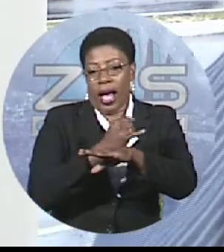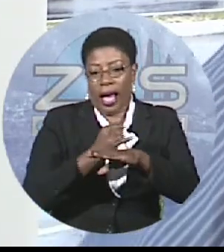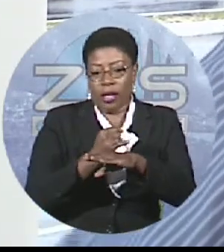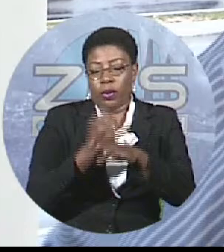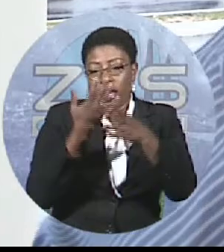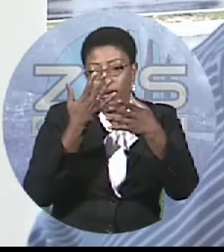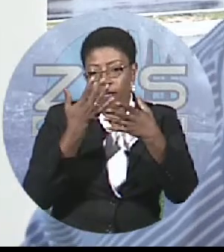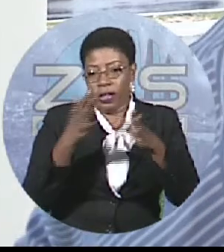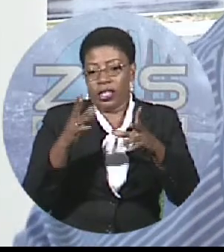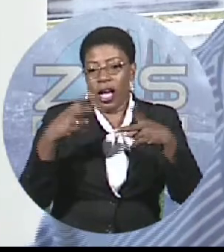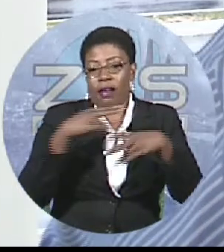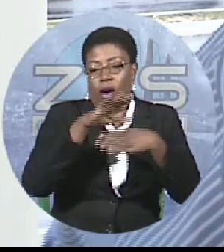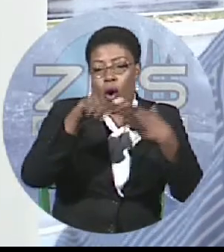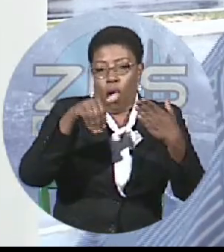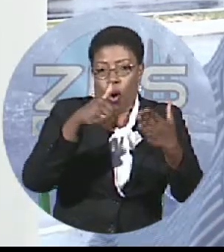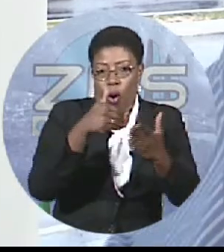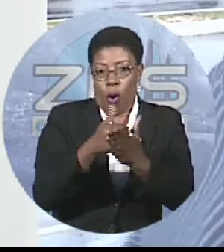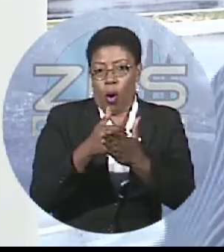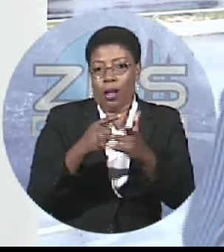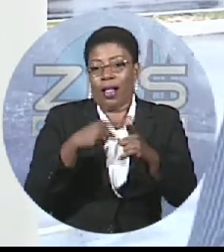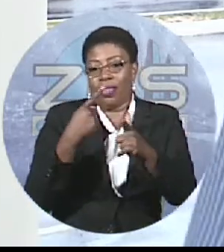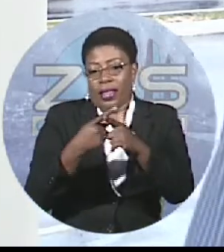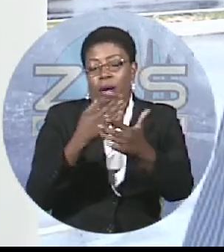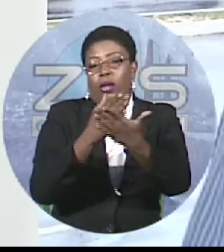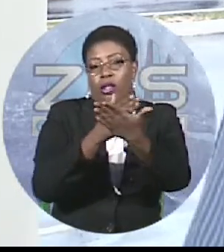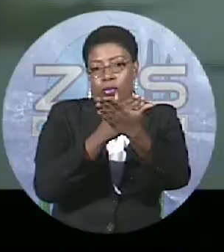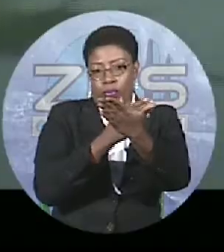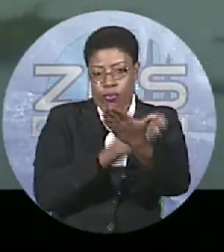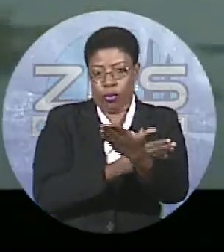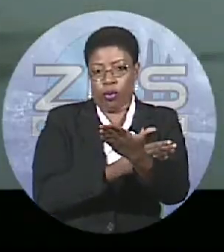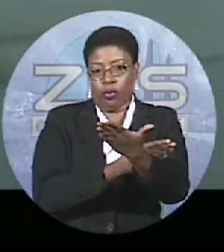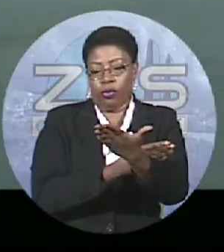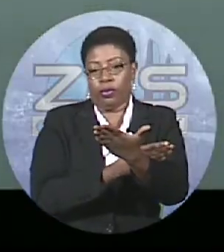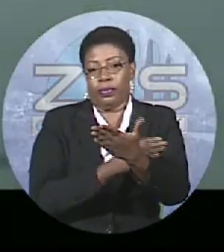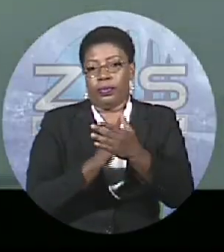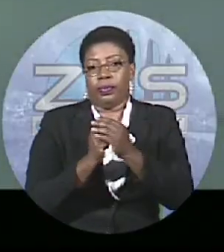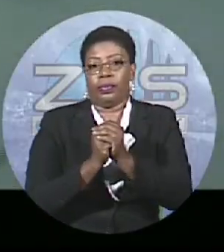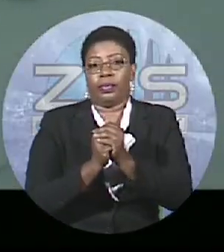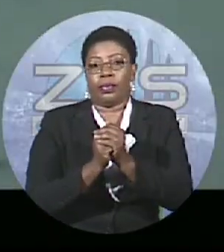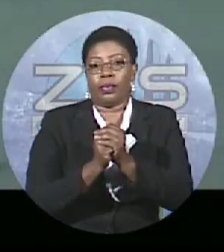complete network in place, that will certainly improve our nowcast.